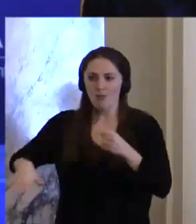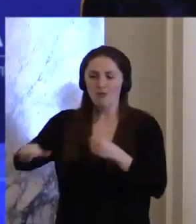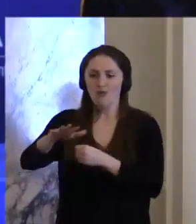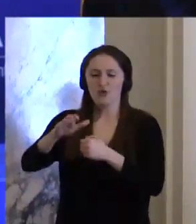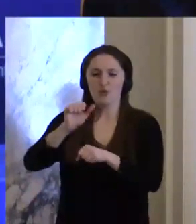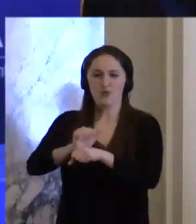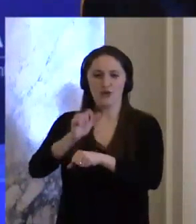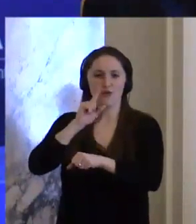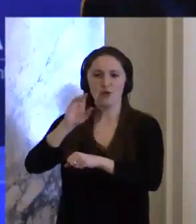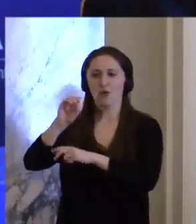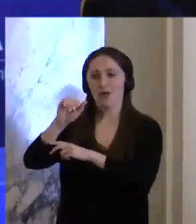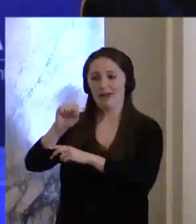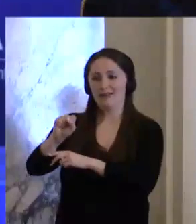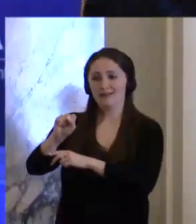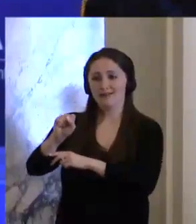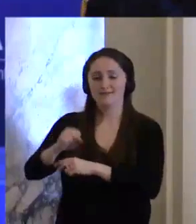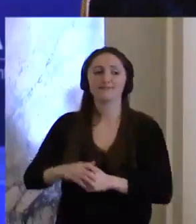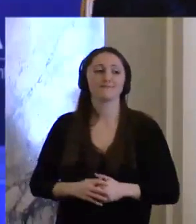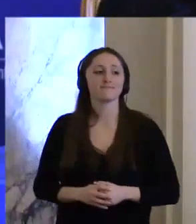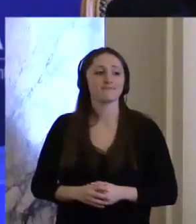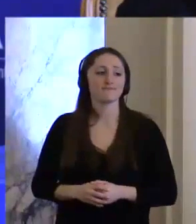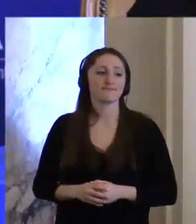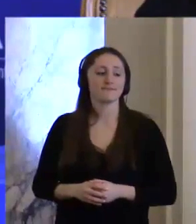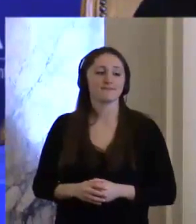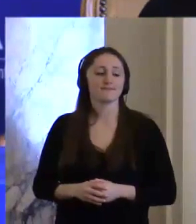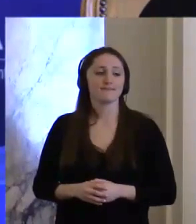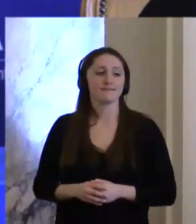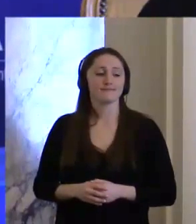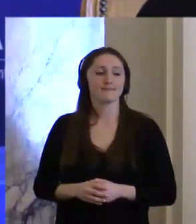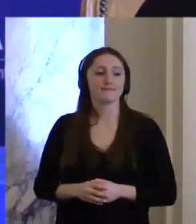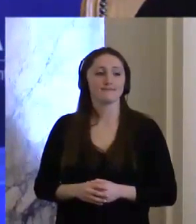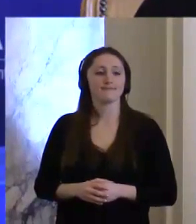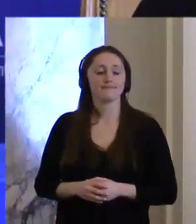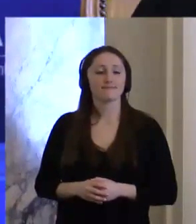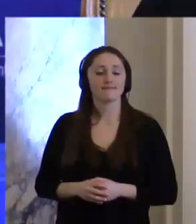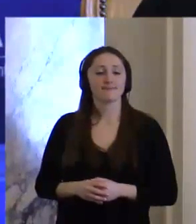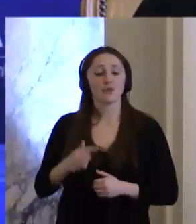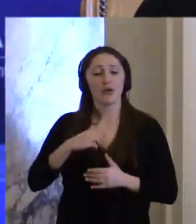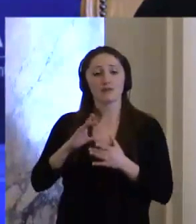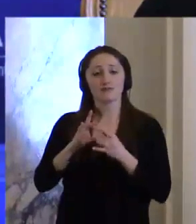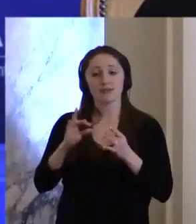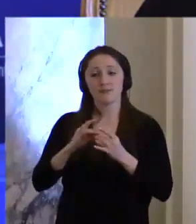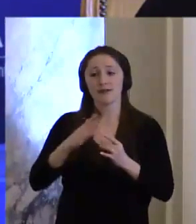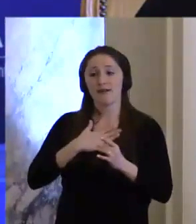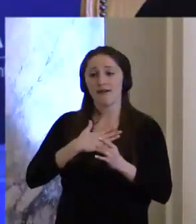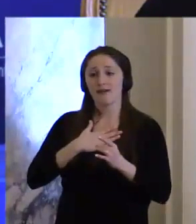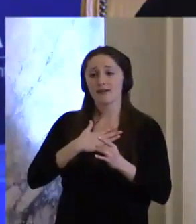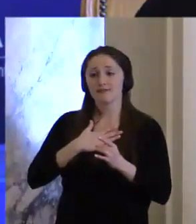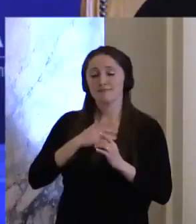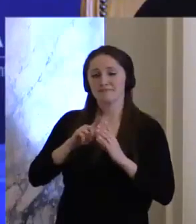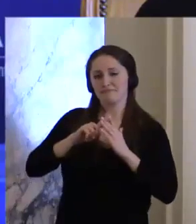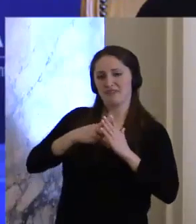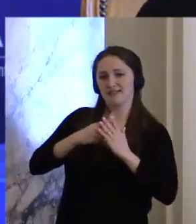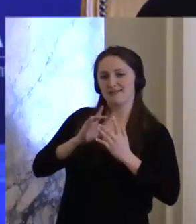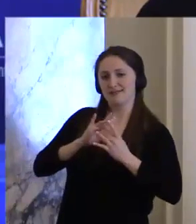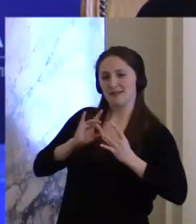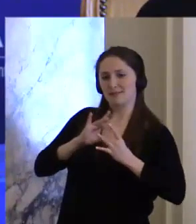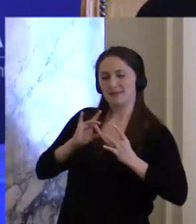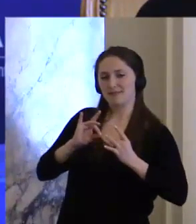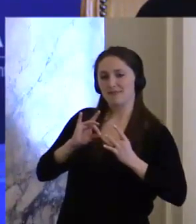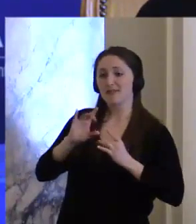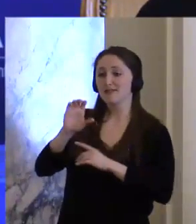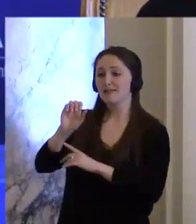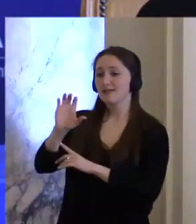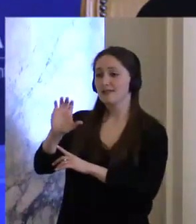the Organization of American States. As I said in my initial statement, civil society organizations